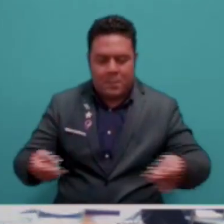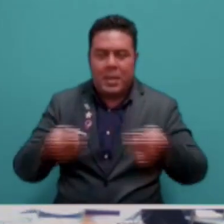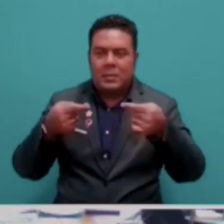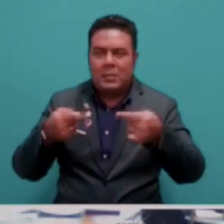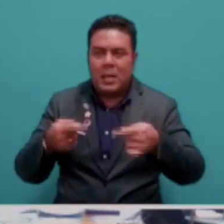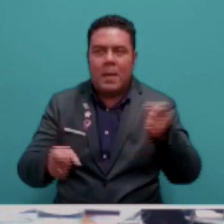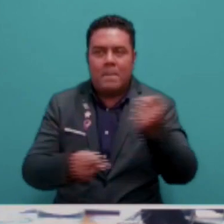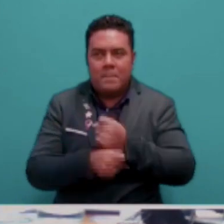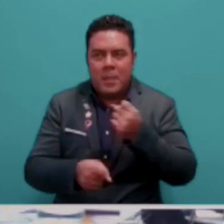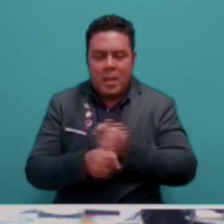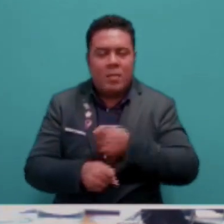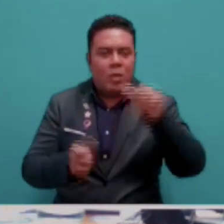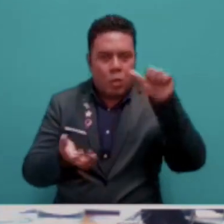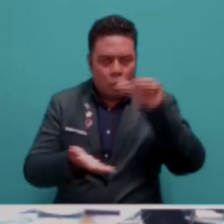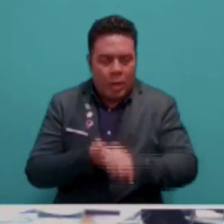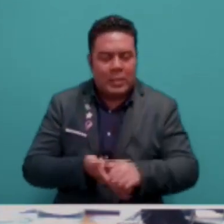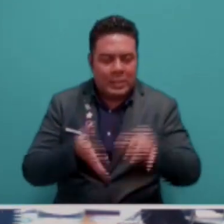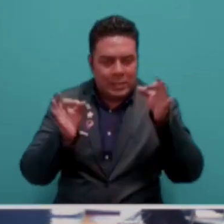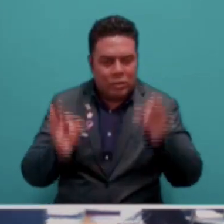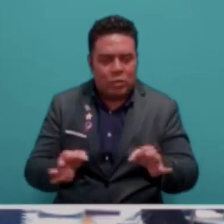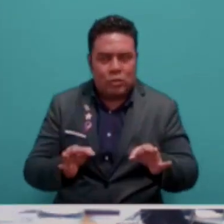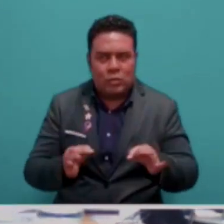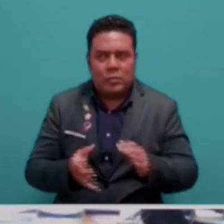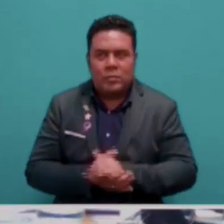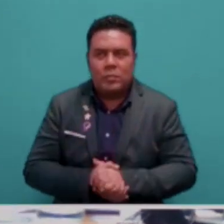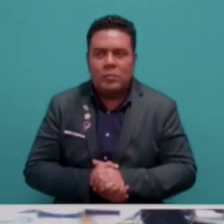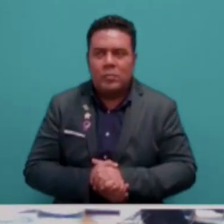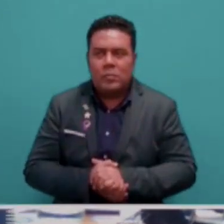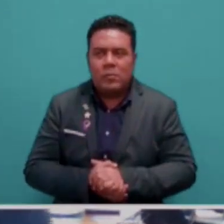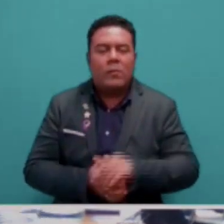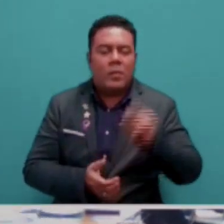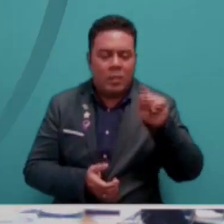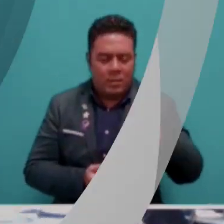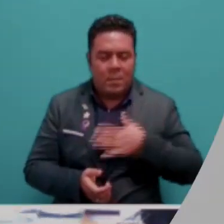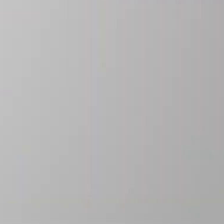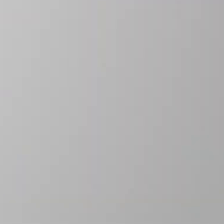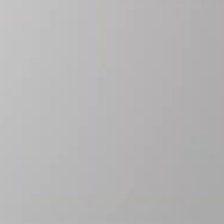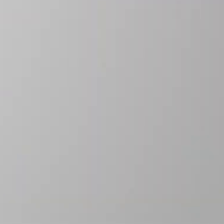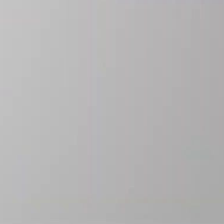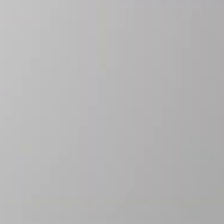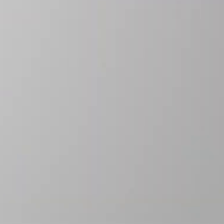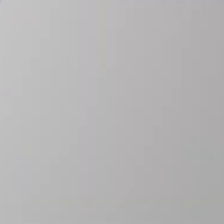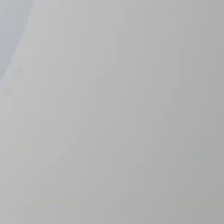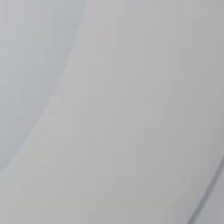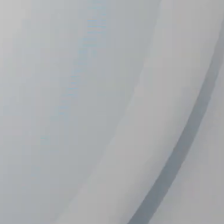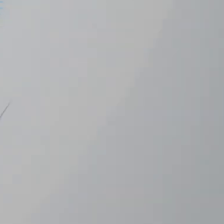and make the right decisions accordingly, Mr. Speaker, sir. That's my contribution.